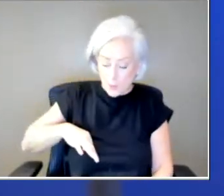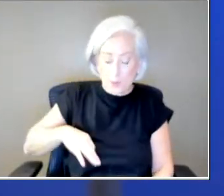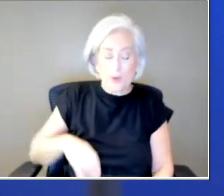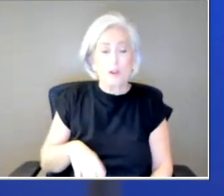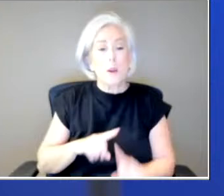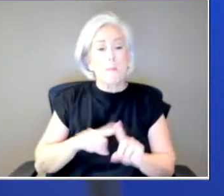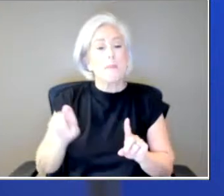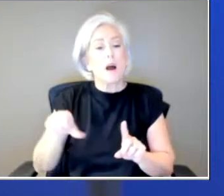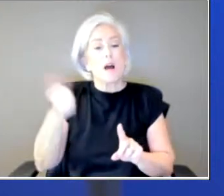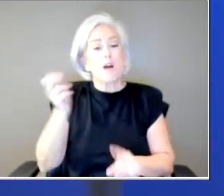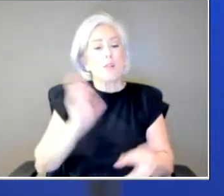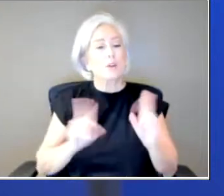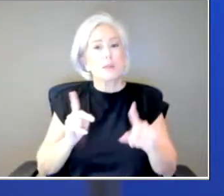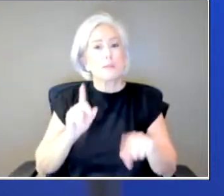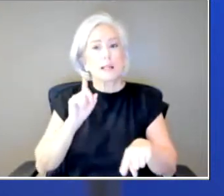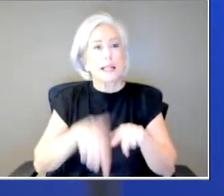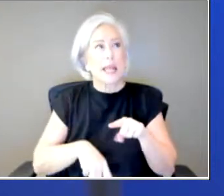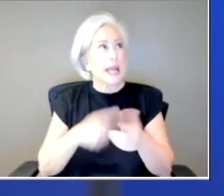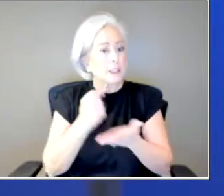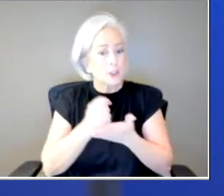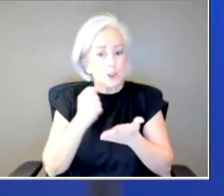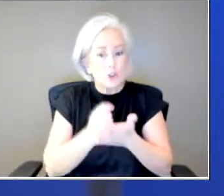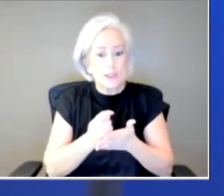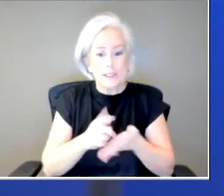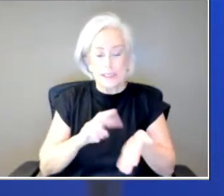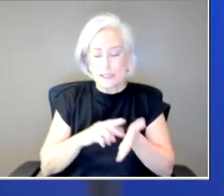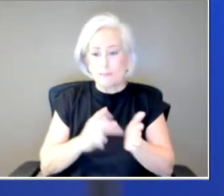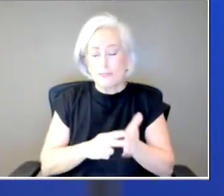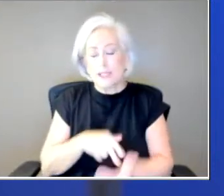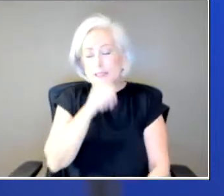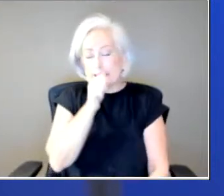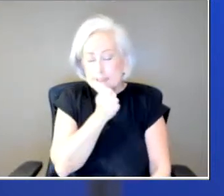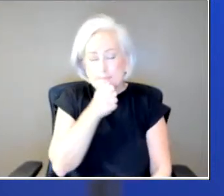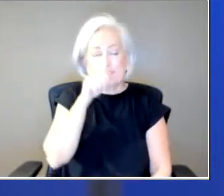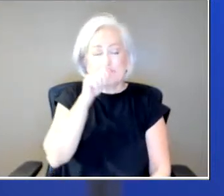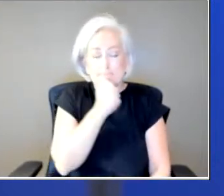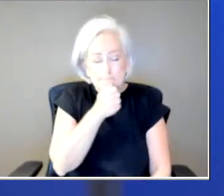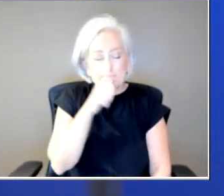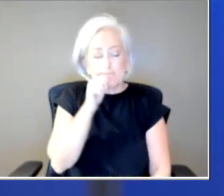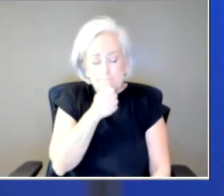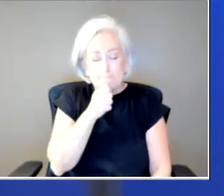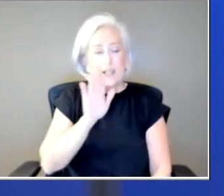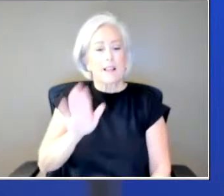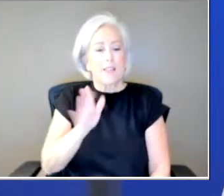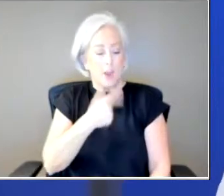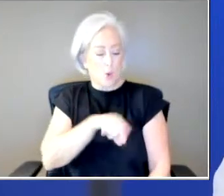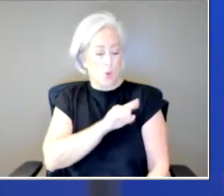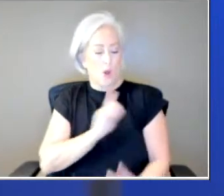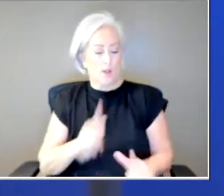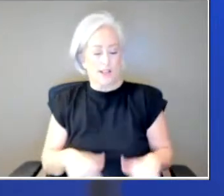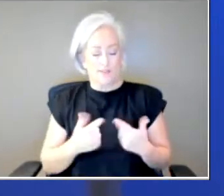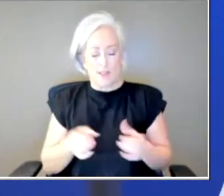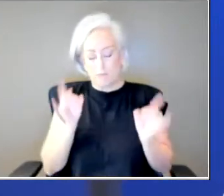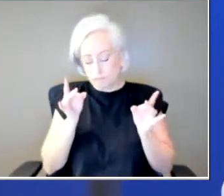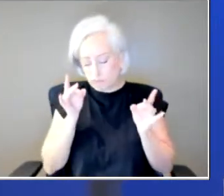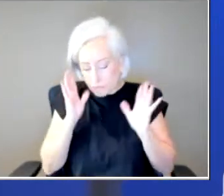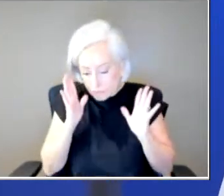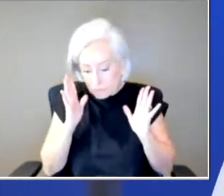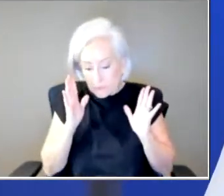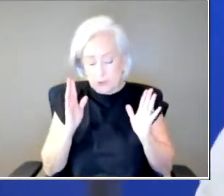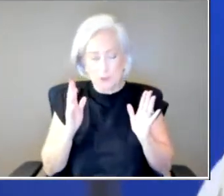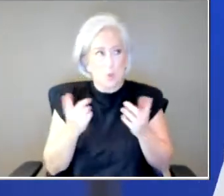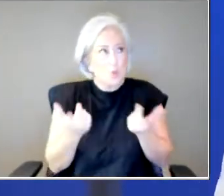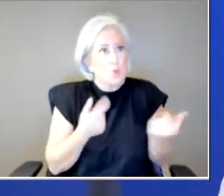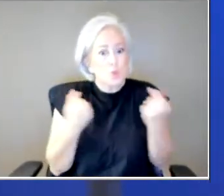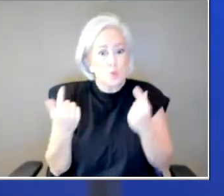otherwise untreated, right? So there's people who are having uncontrolled pain that's really limiting the quality of their life. So the reward of getting that improvement in pain, even if it's